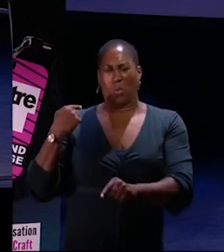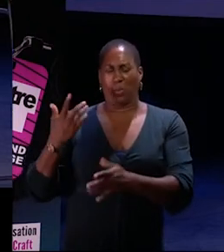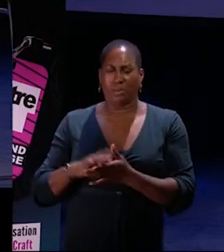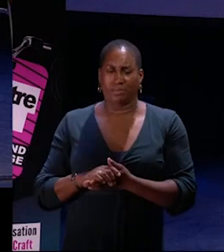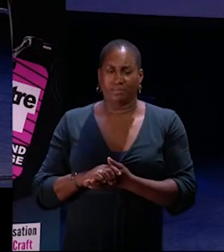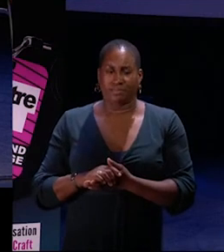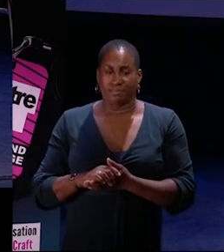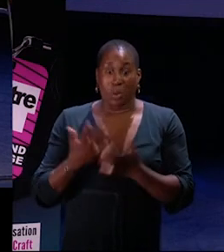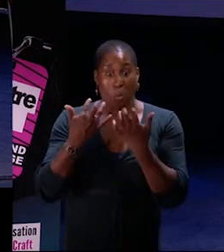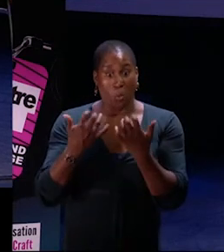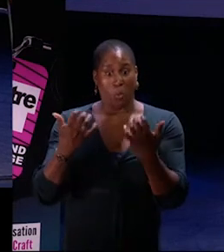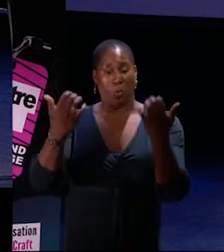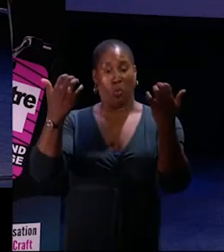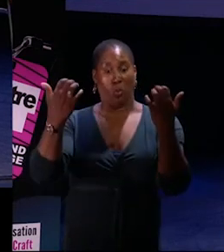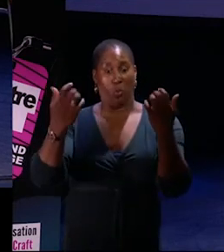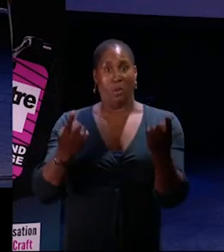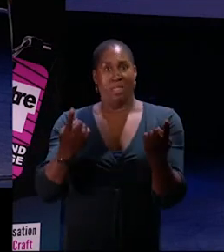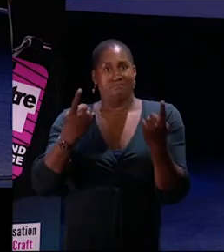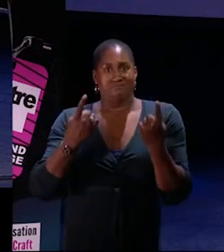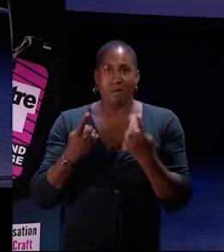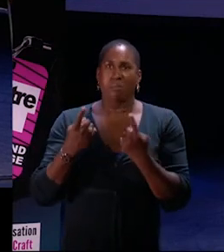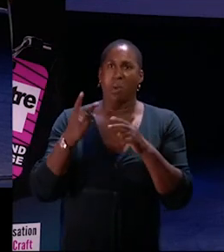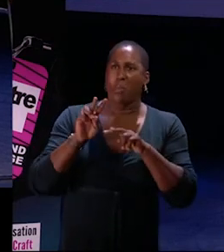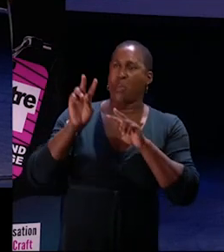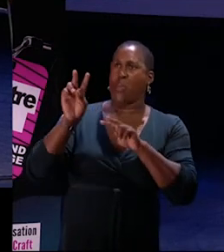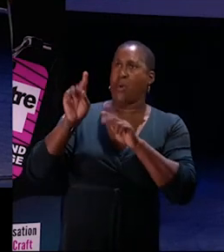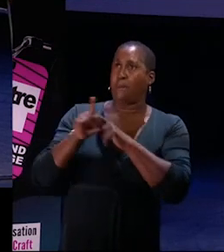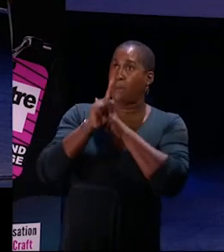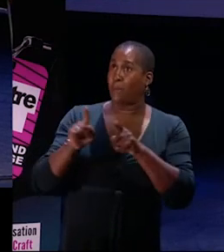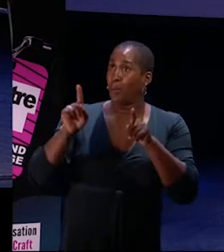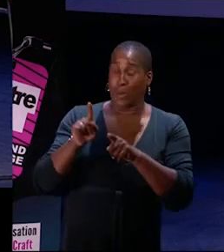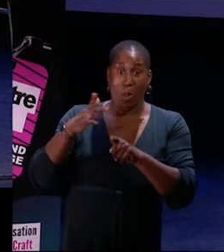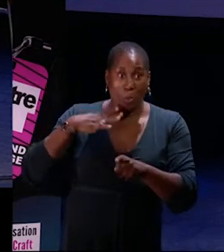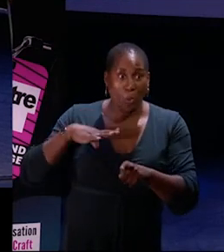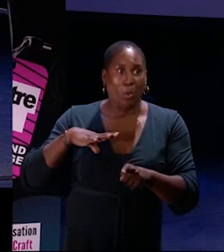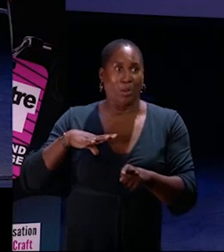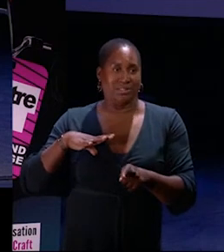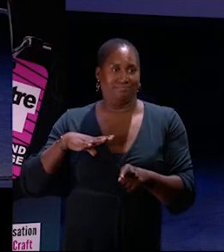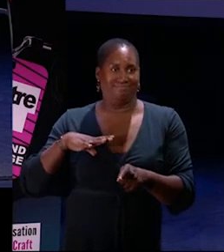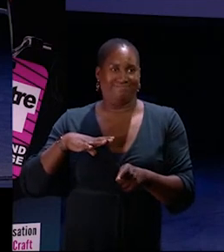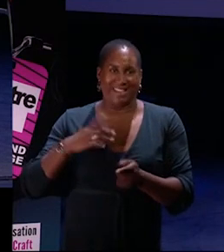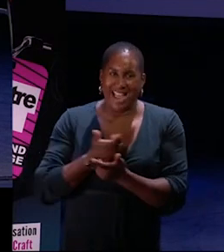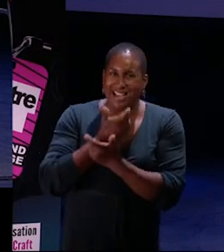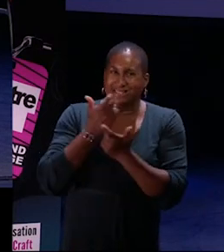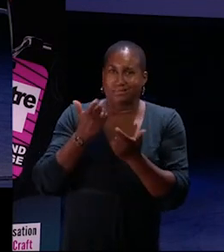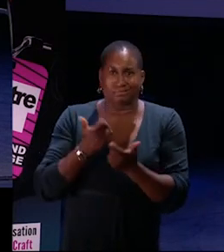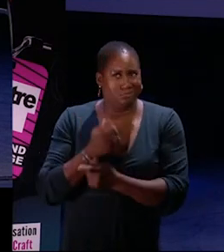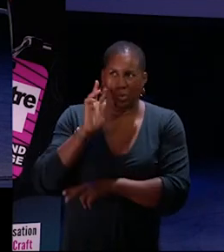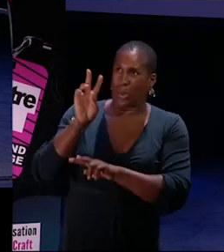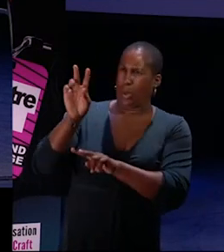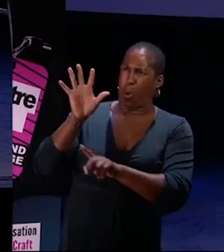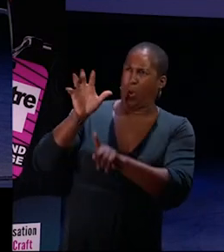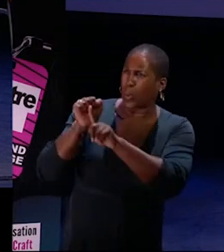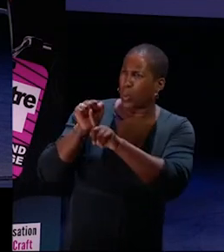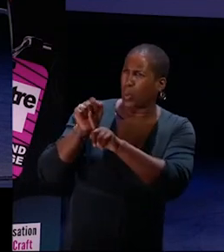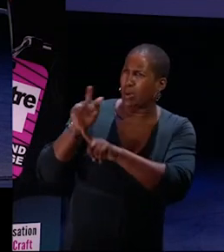It's audience members come in and they watch a musical and they want to be entertained. They don't want to see or hear any mistakes. It's very